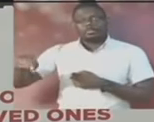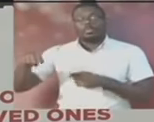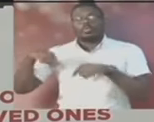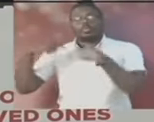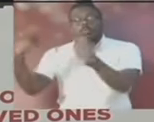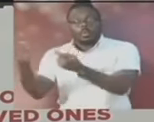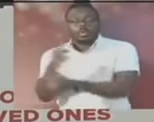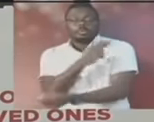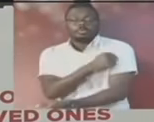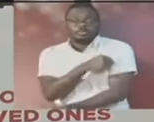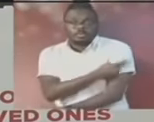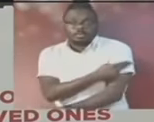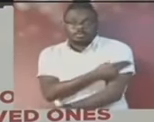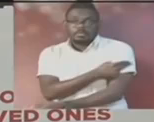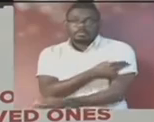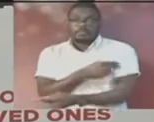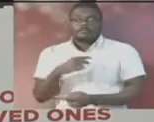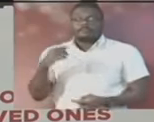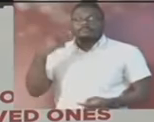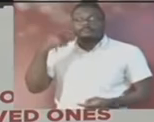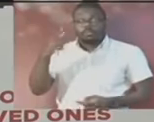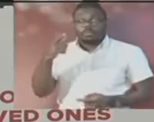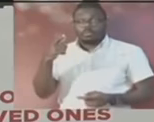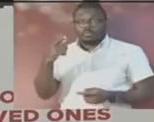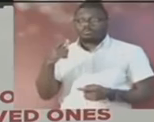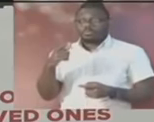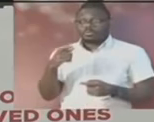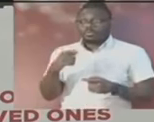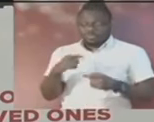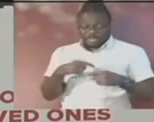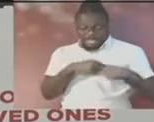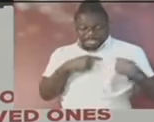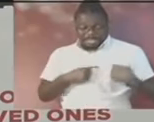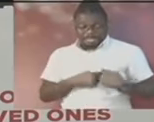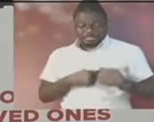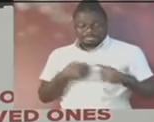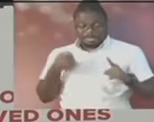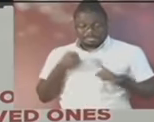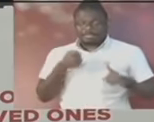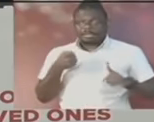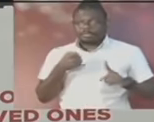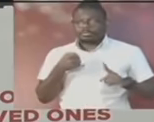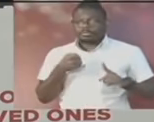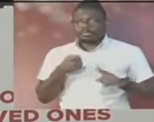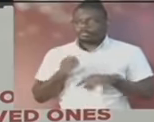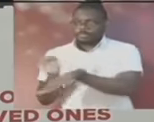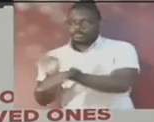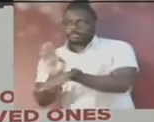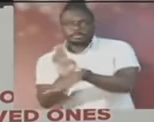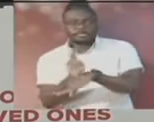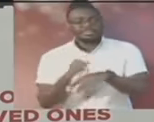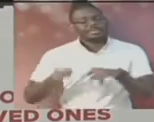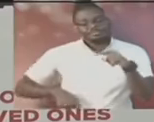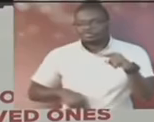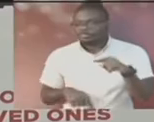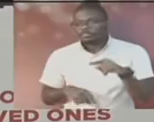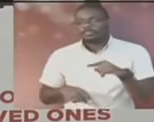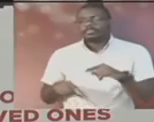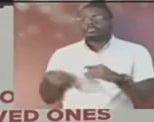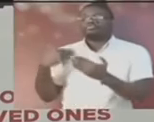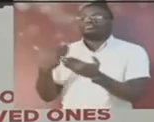like a heart attack, we would not want the ambulance services to be overwhelmed by transporting COVID-19